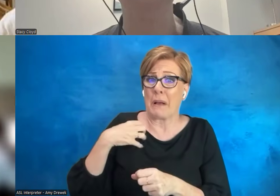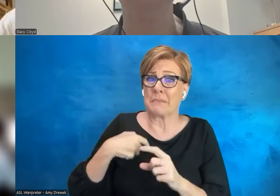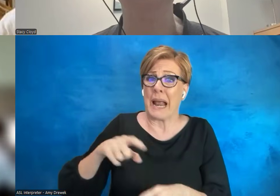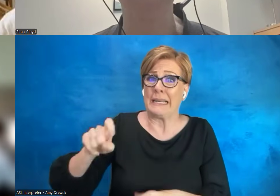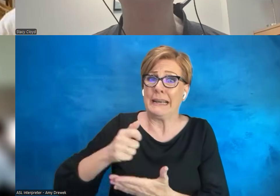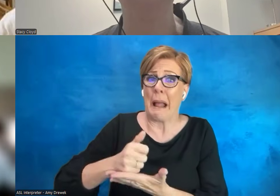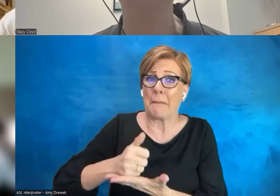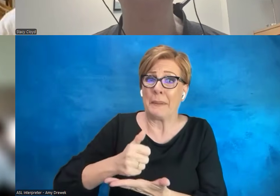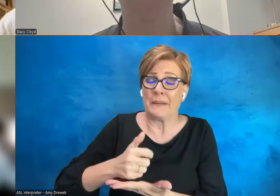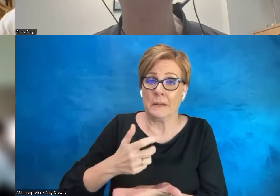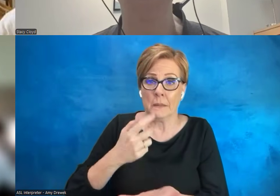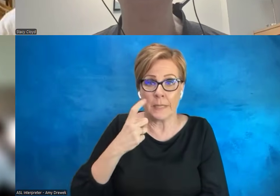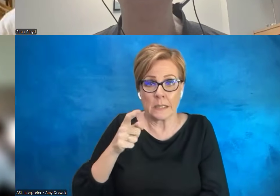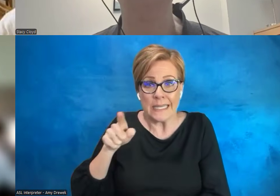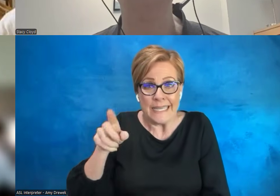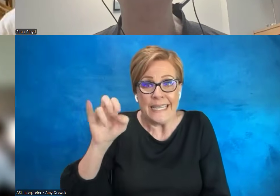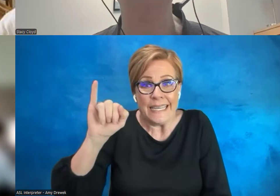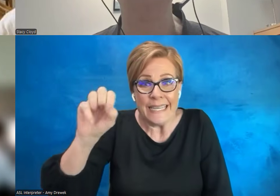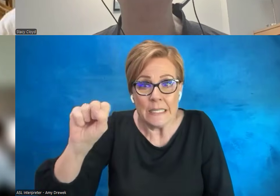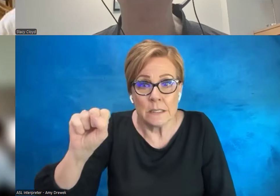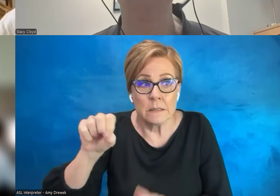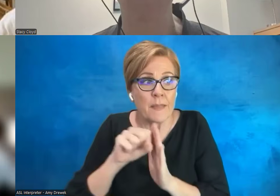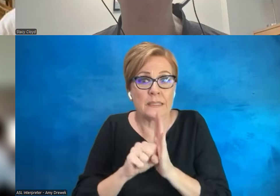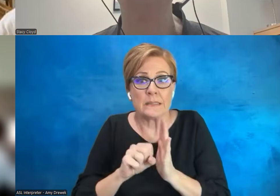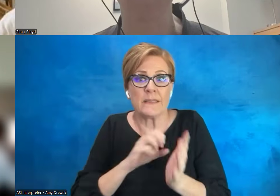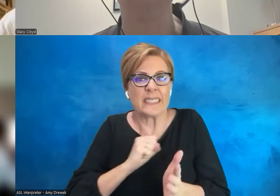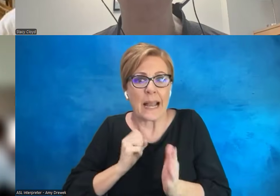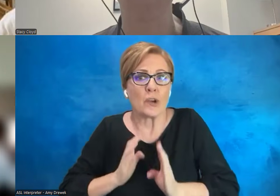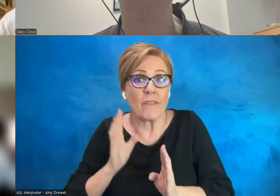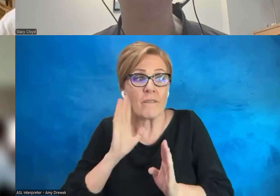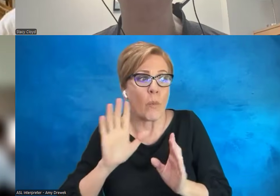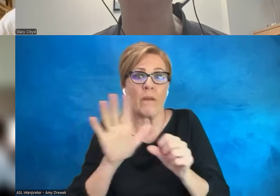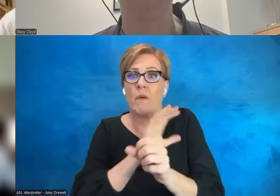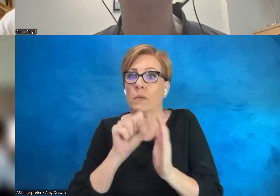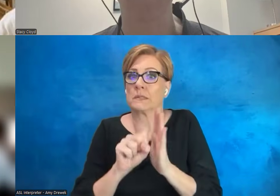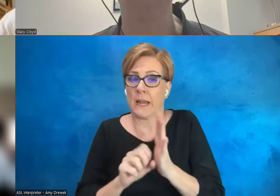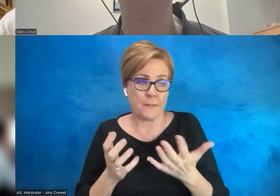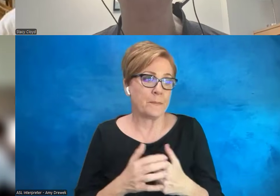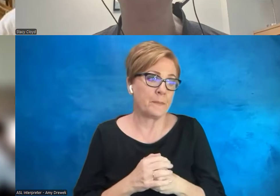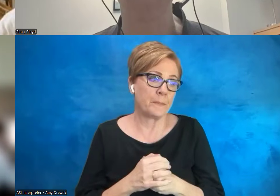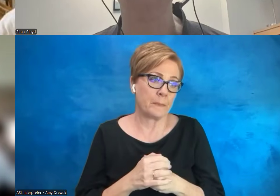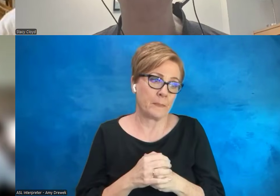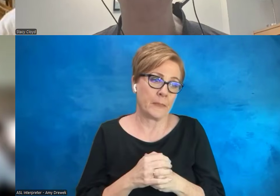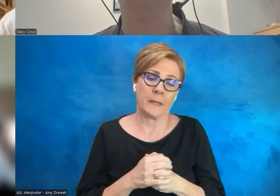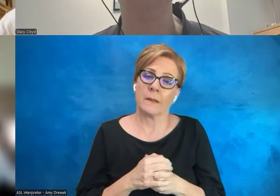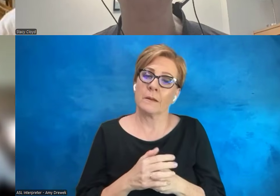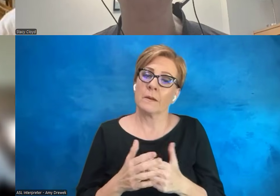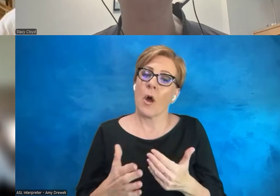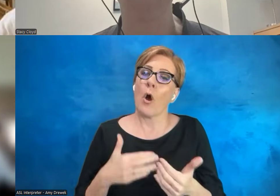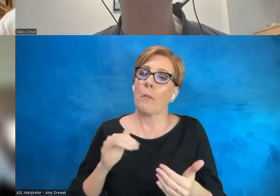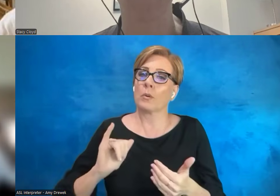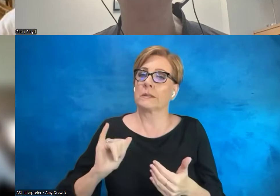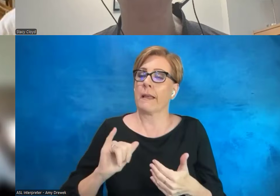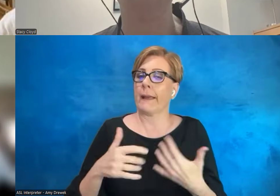the senator for the whole state. So it's kind of the be here now of a legislator's office.